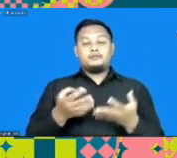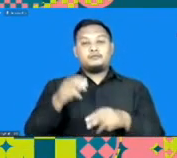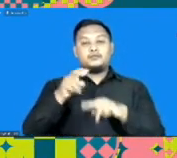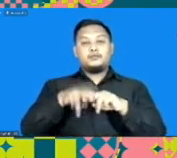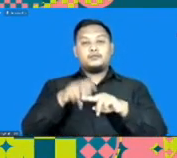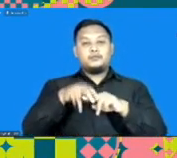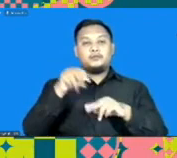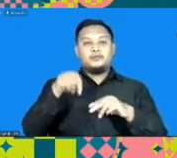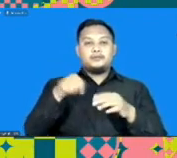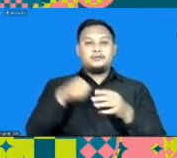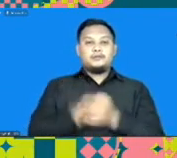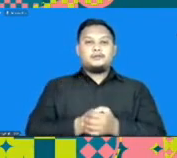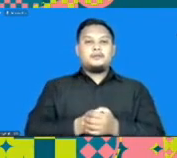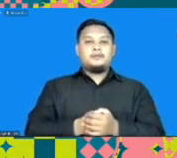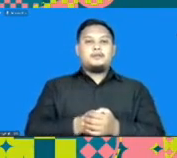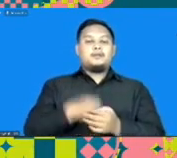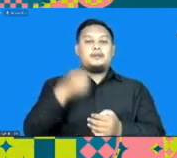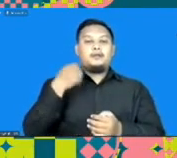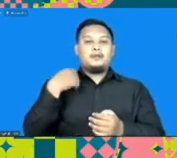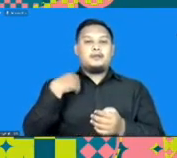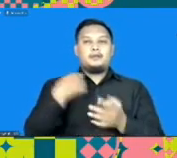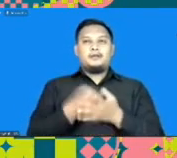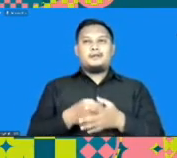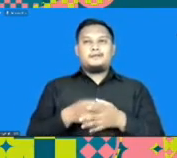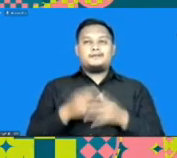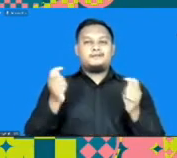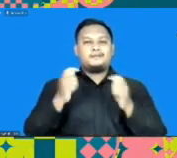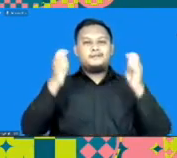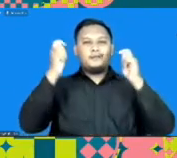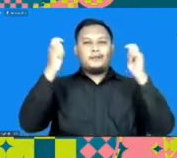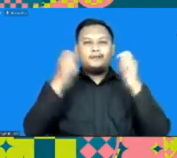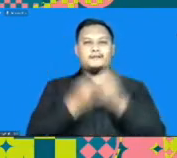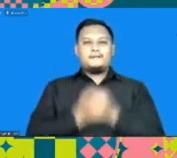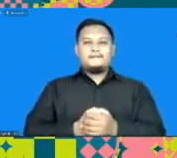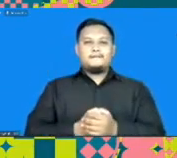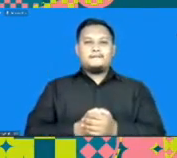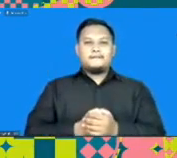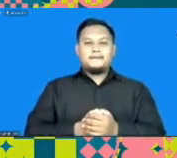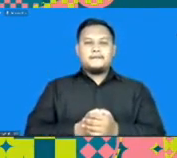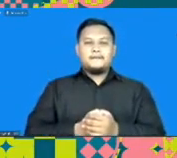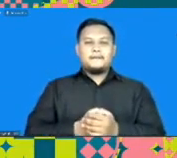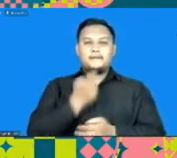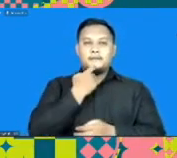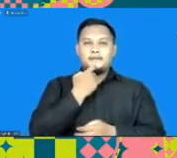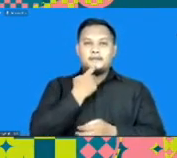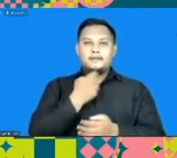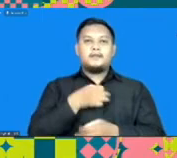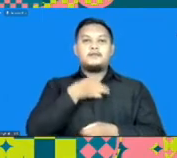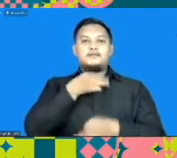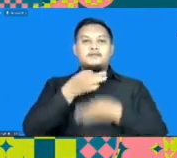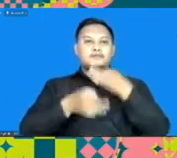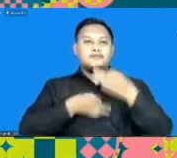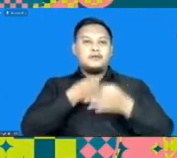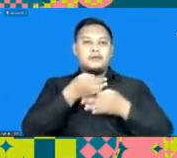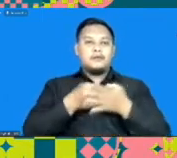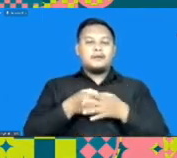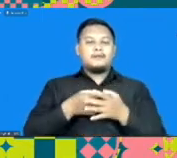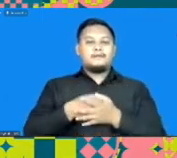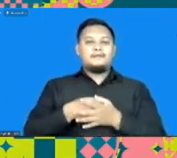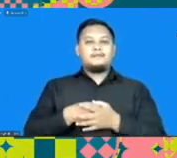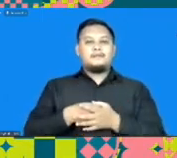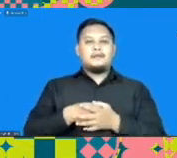of sound, of music, of art, of creativity, of all different forms